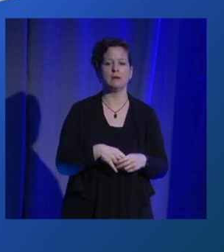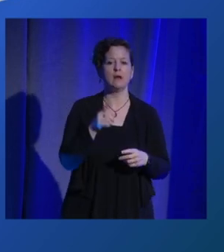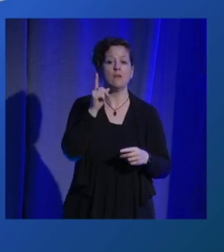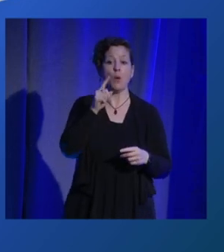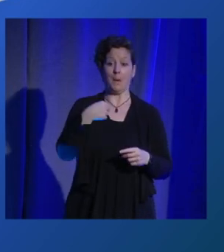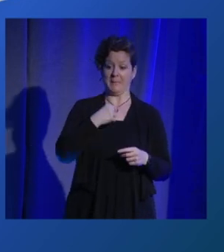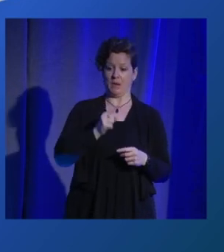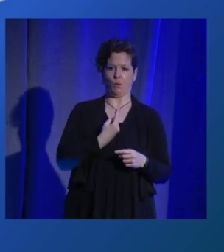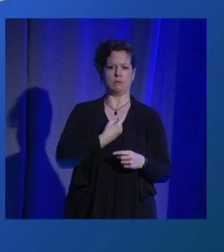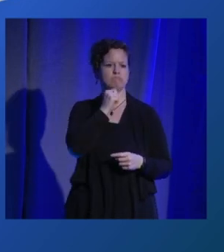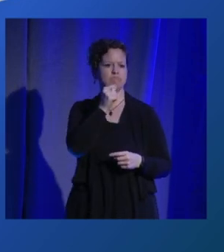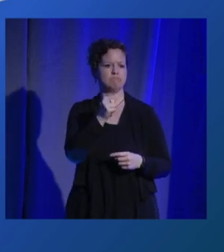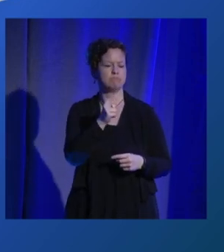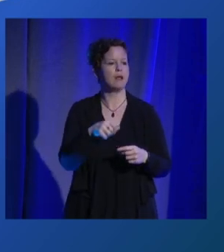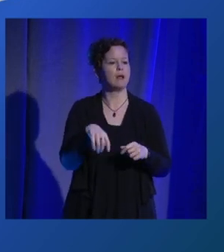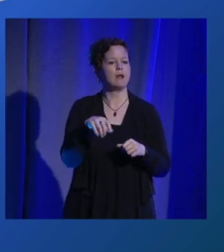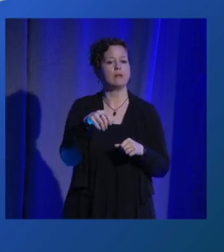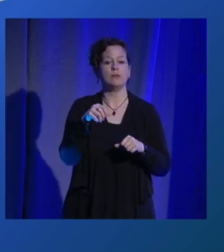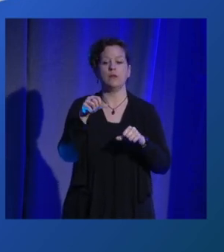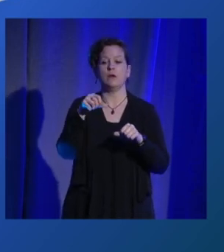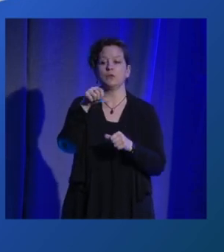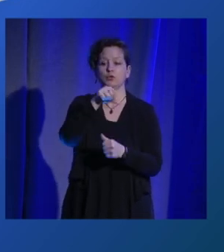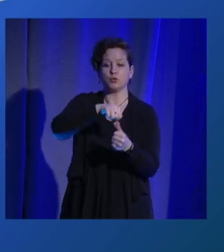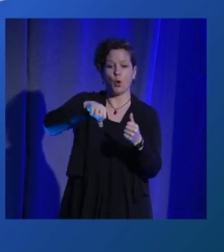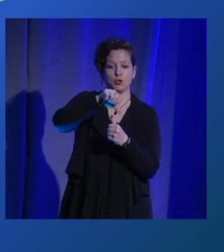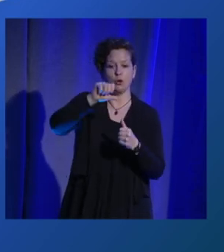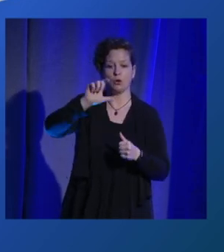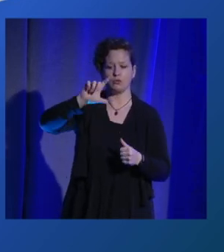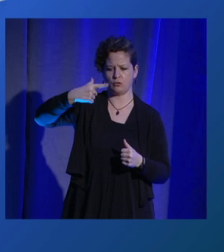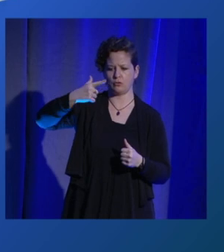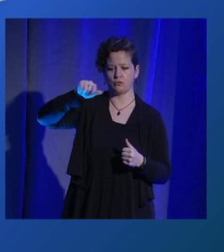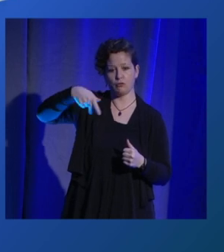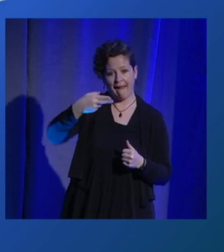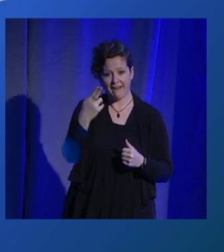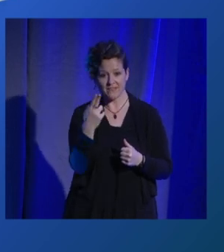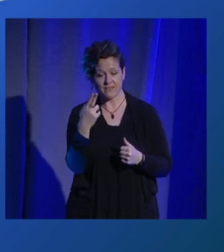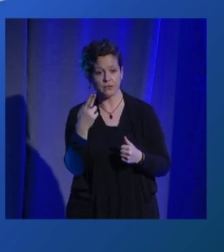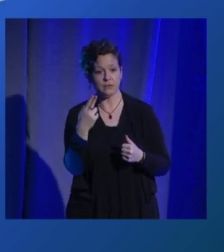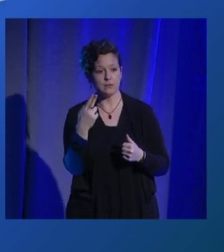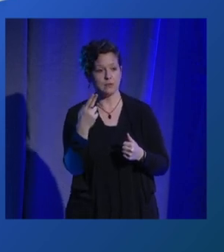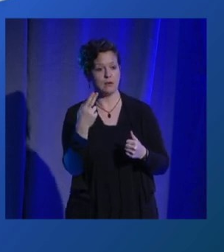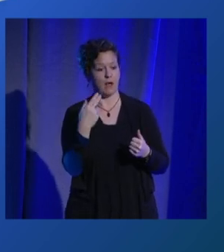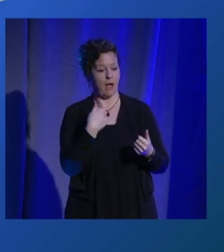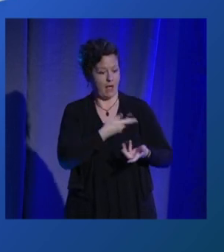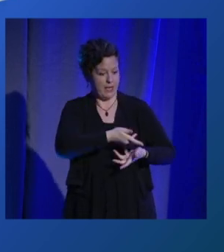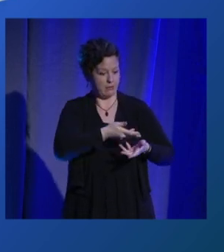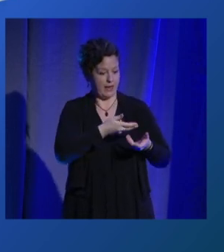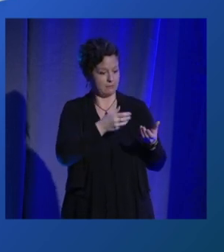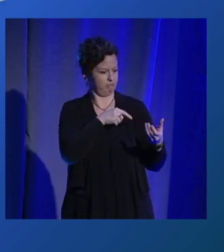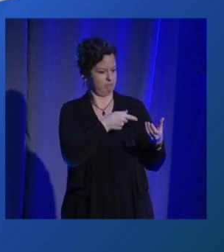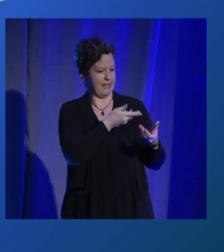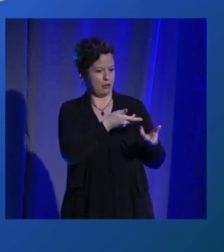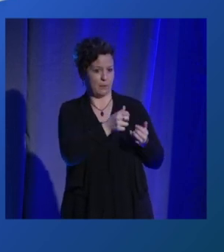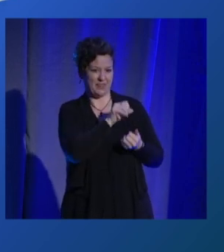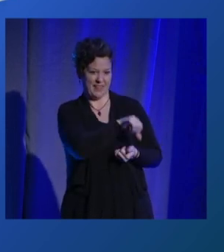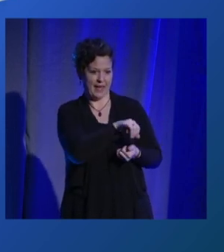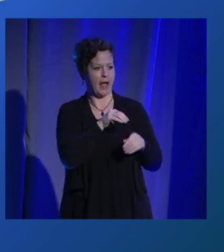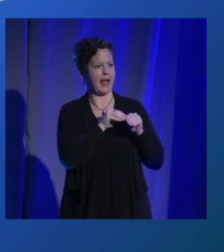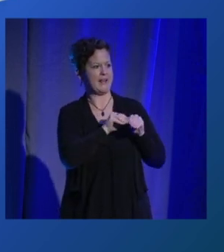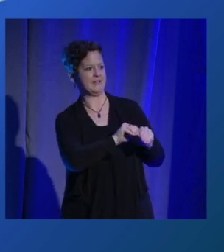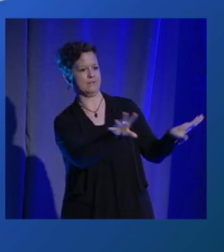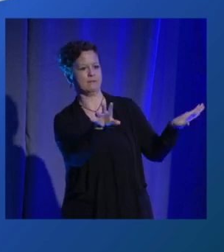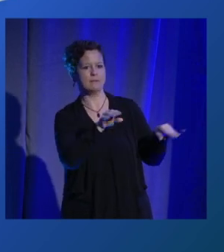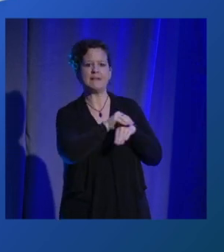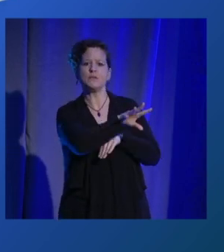social graph I'm influencing everybody in my graph right and so the